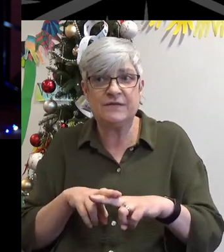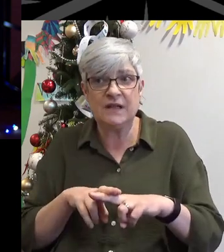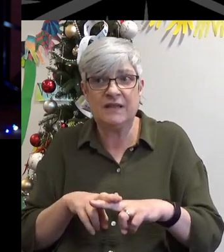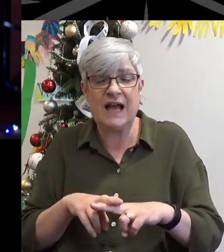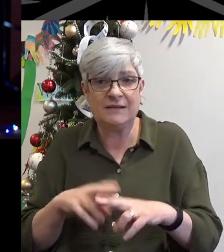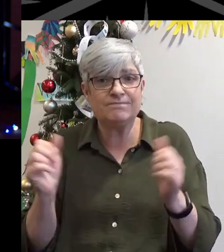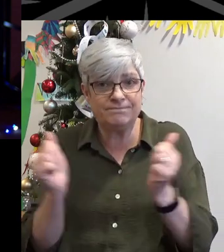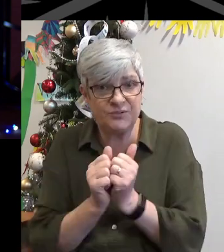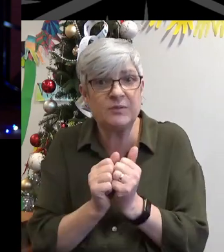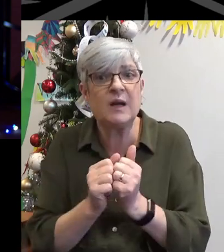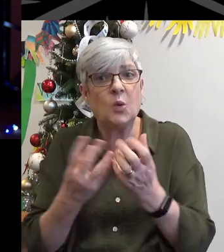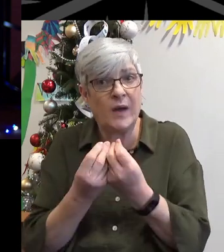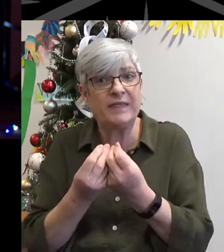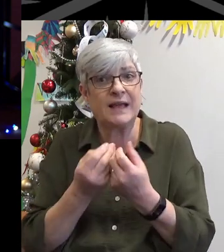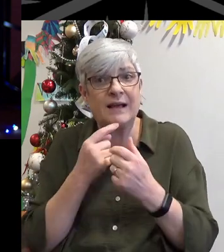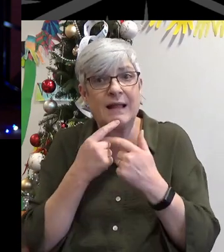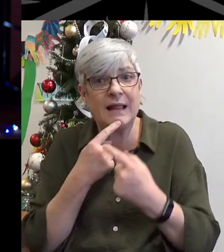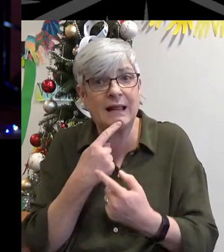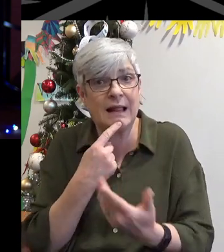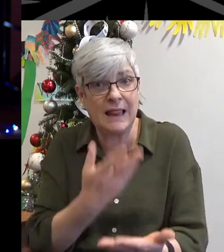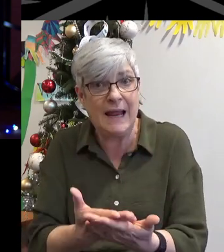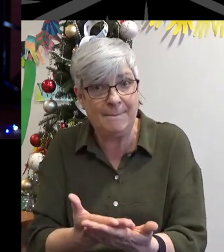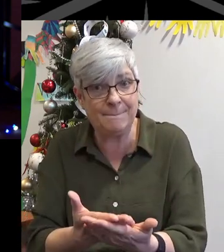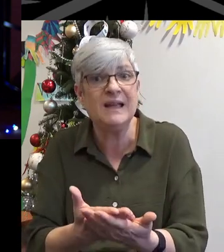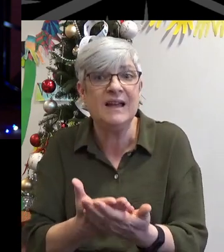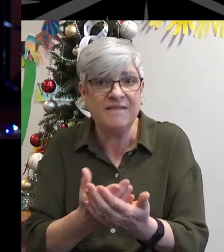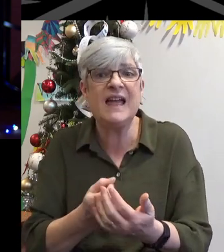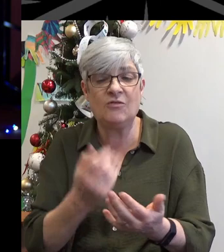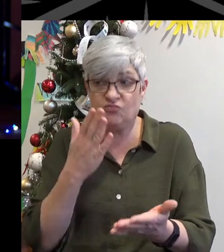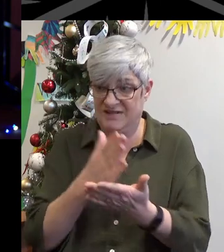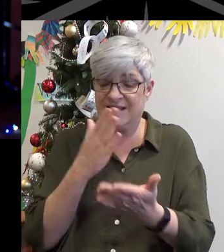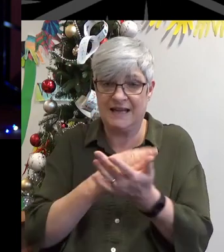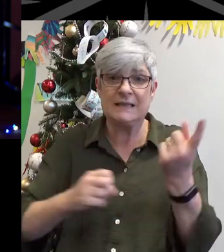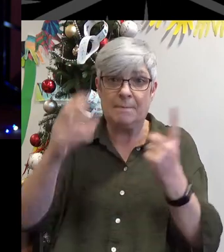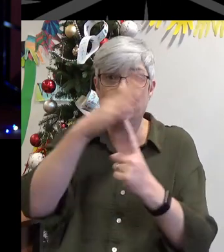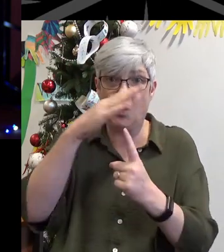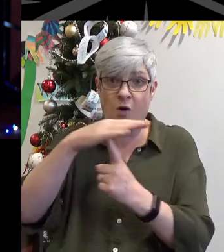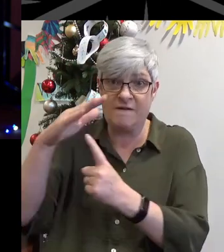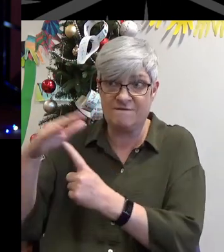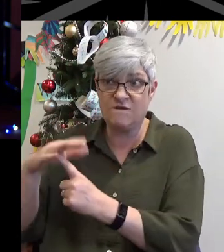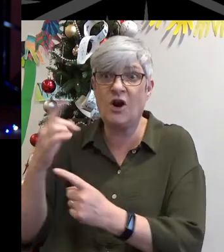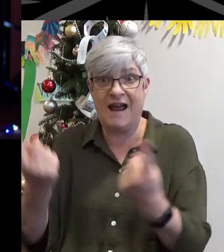claims, then his claims are of ultimate significance for all of us.